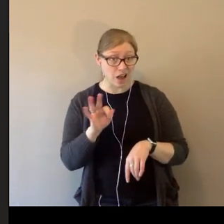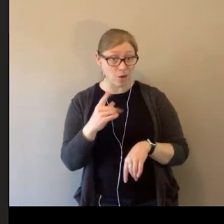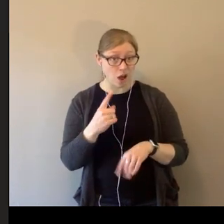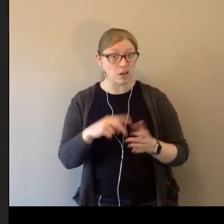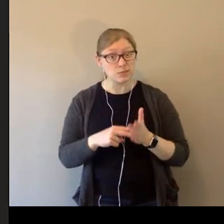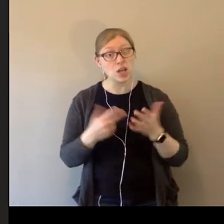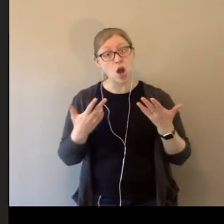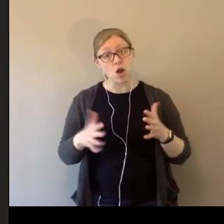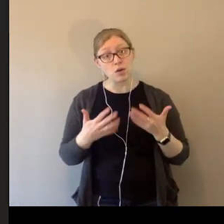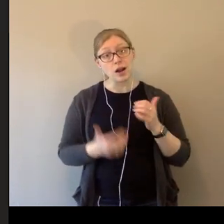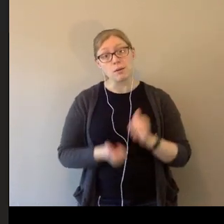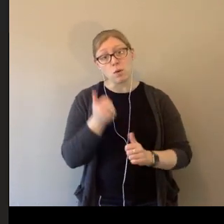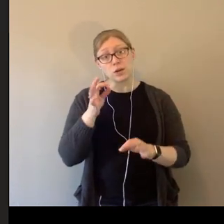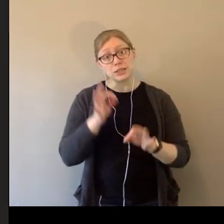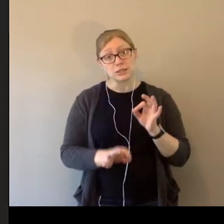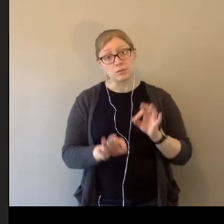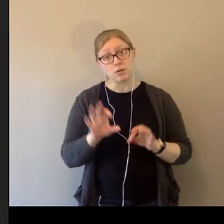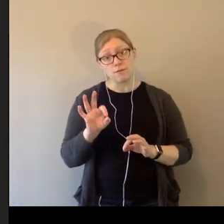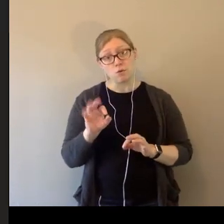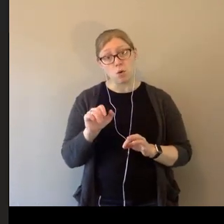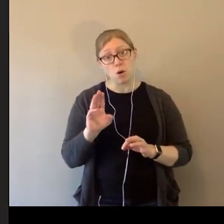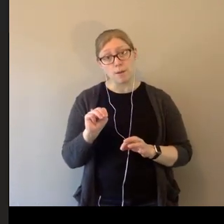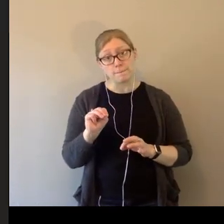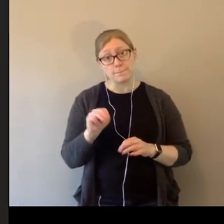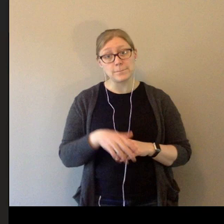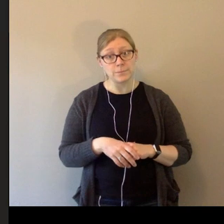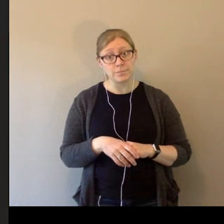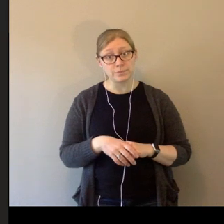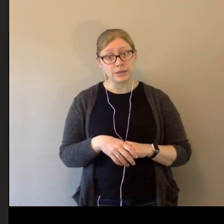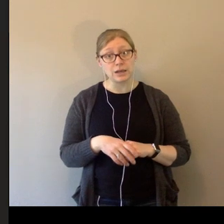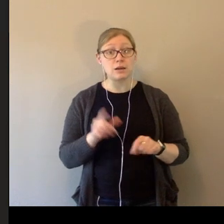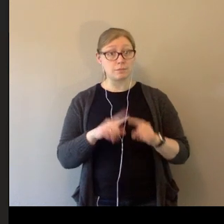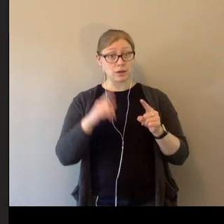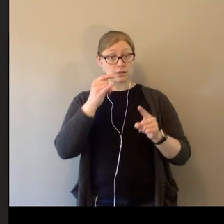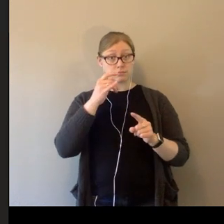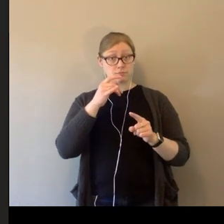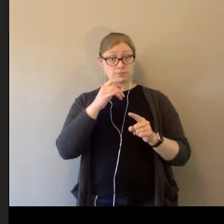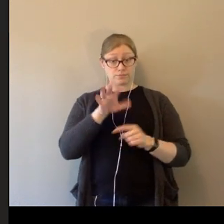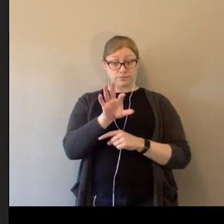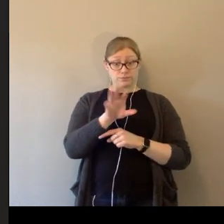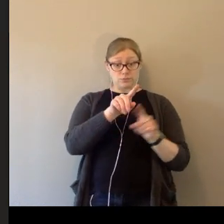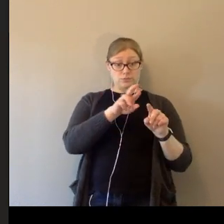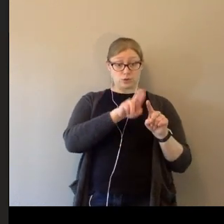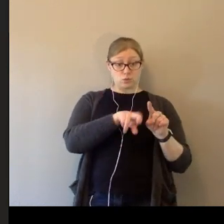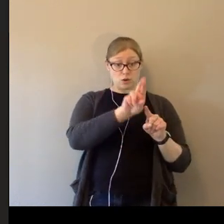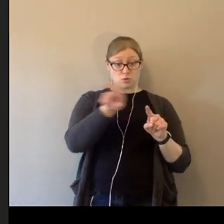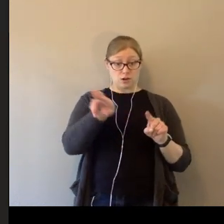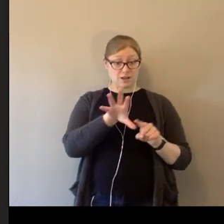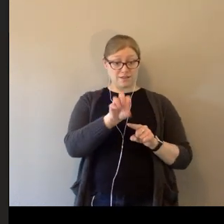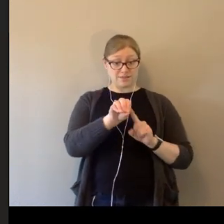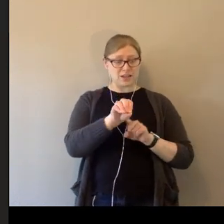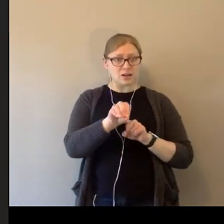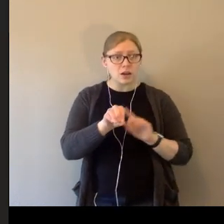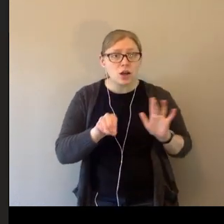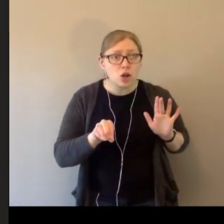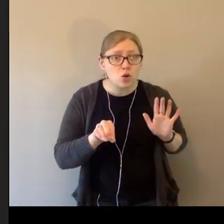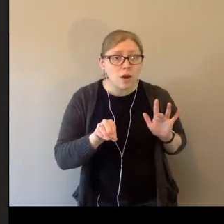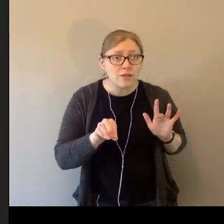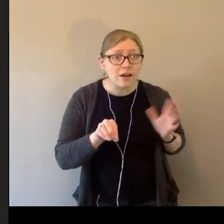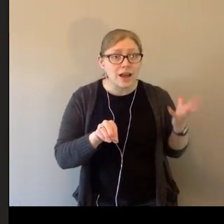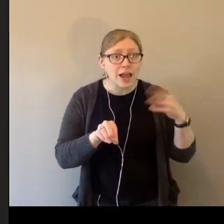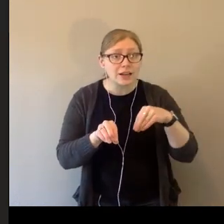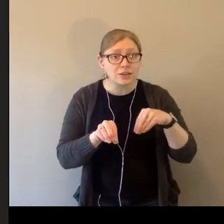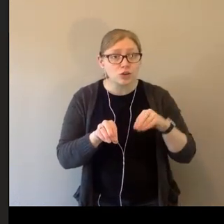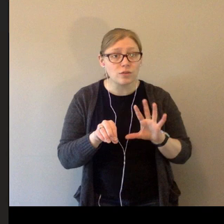so I would be done. But if I'm talking about the square root of 50, I know that 25 goes into 50. And so I